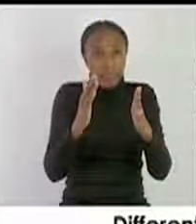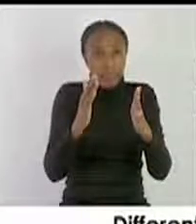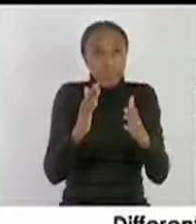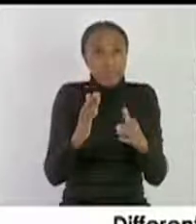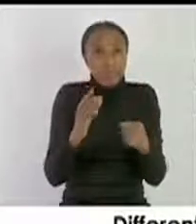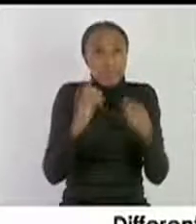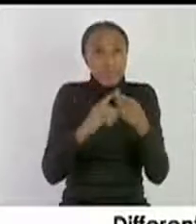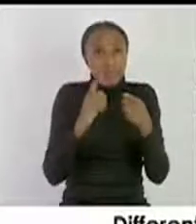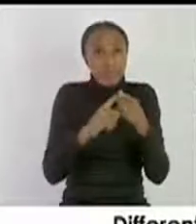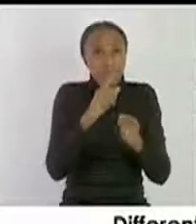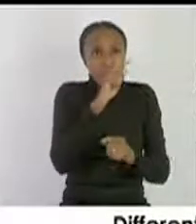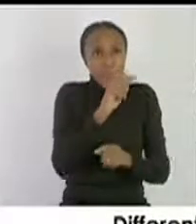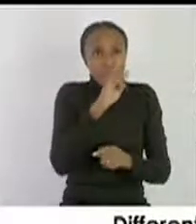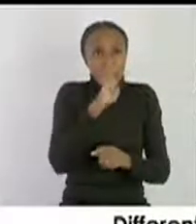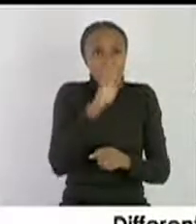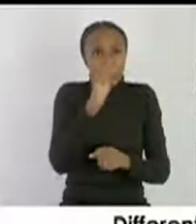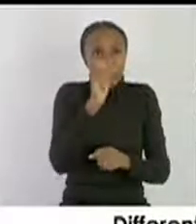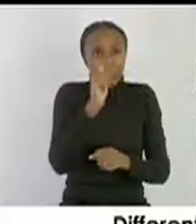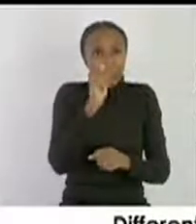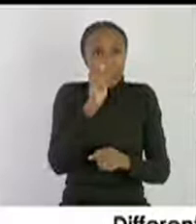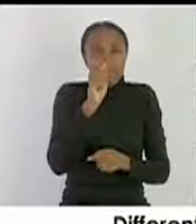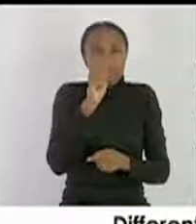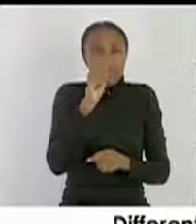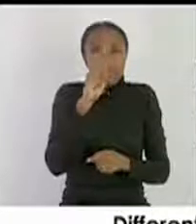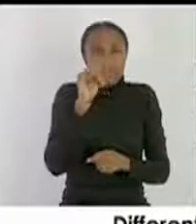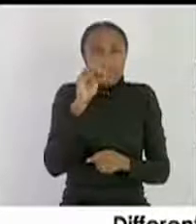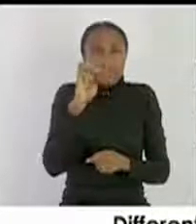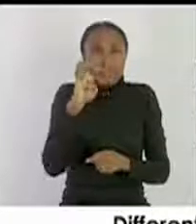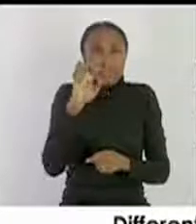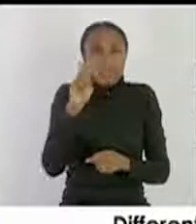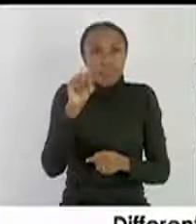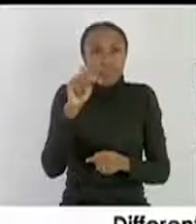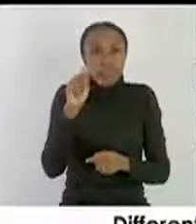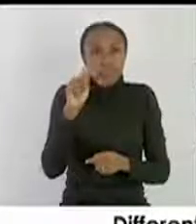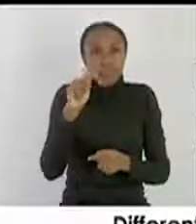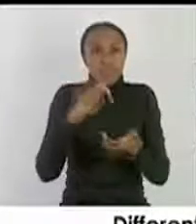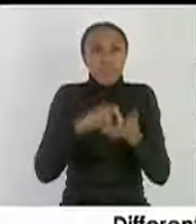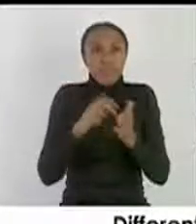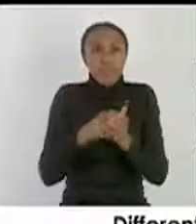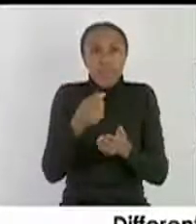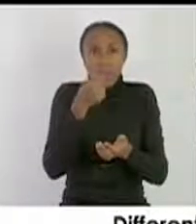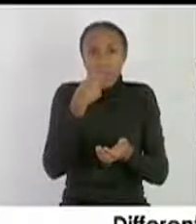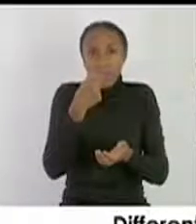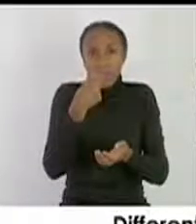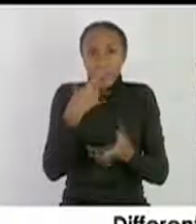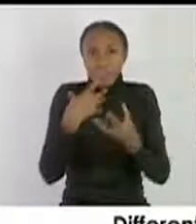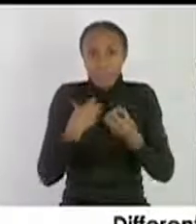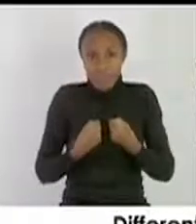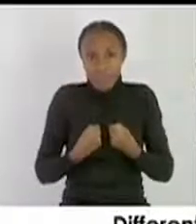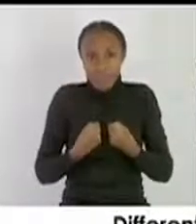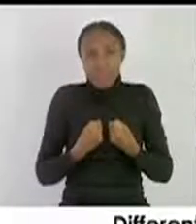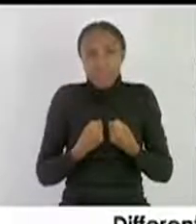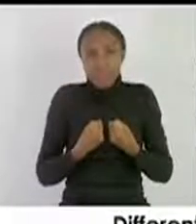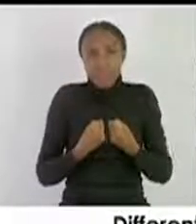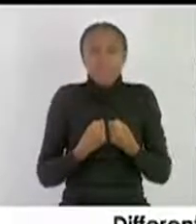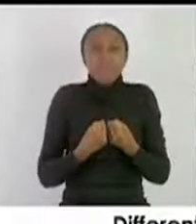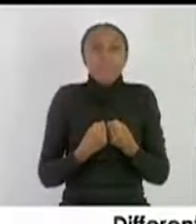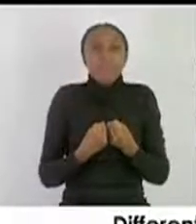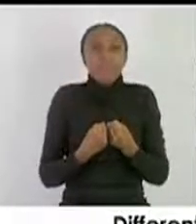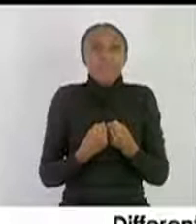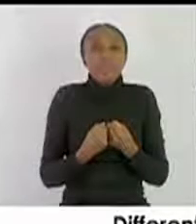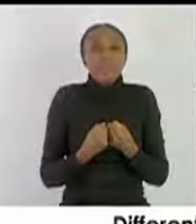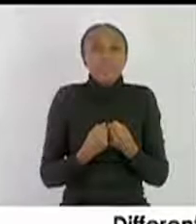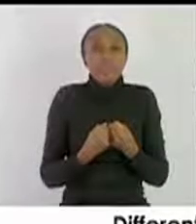We have treatment. Treatment means medical care given to a patient for an illness or